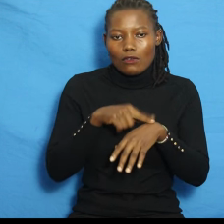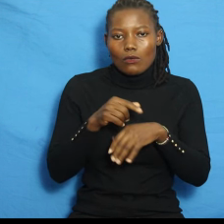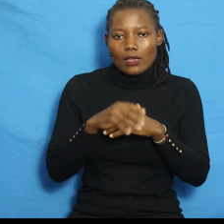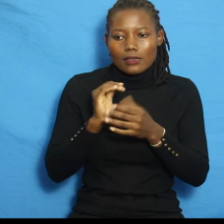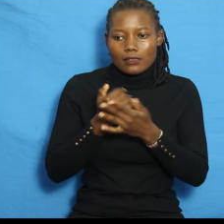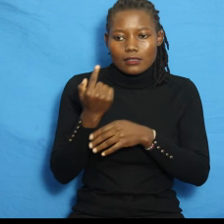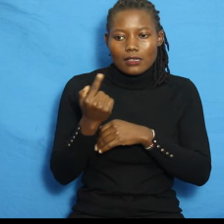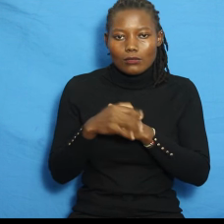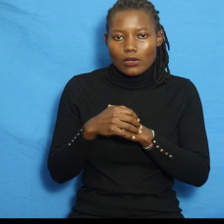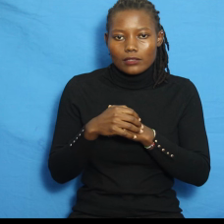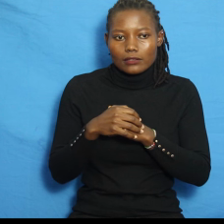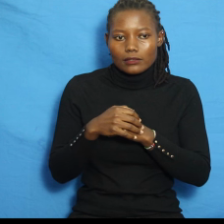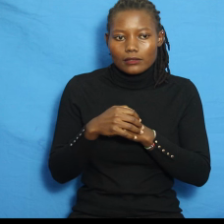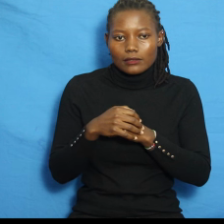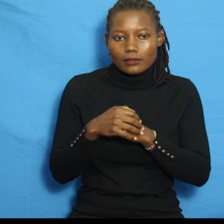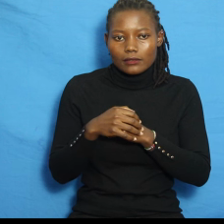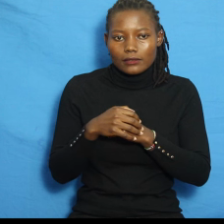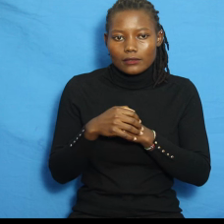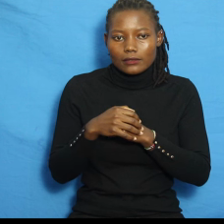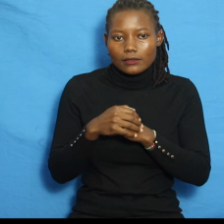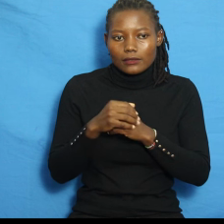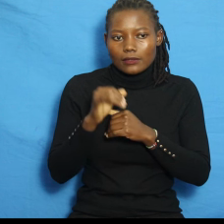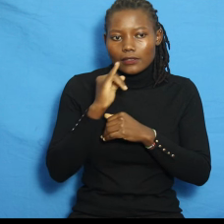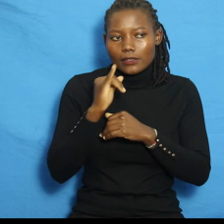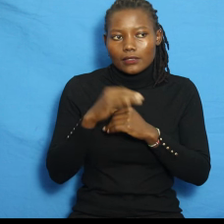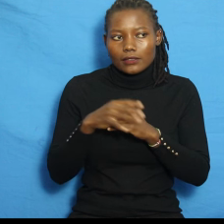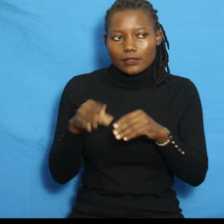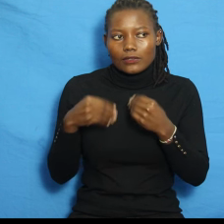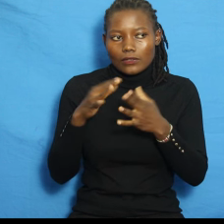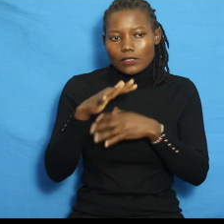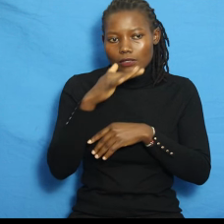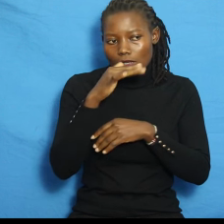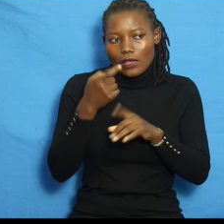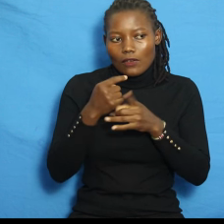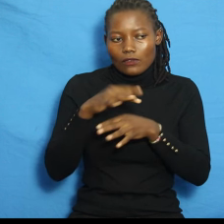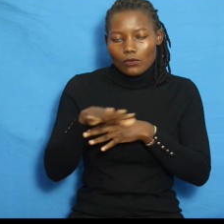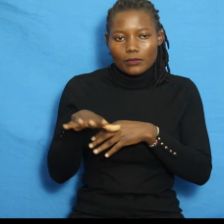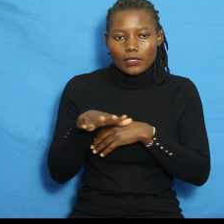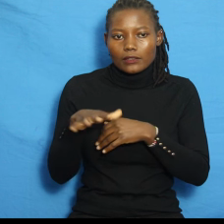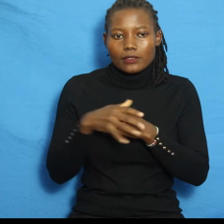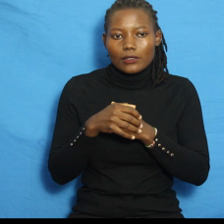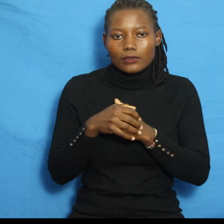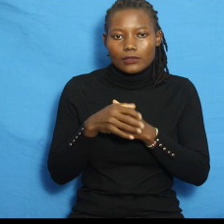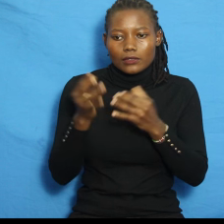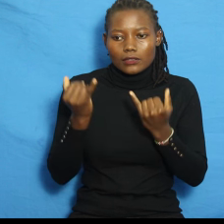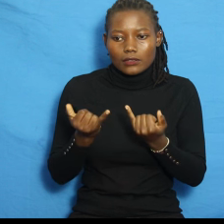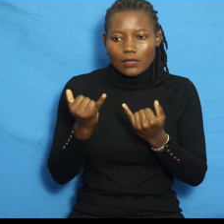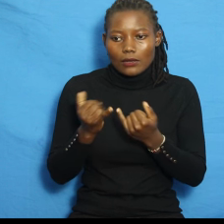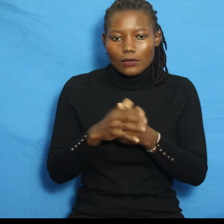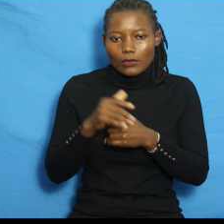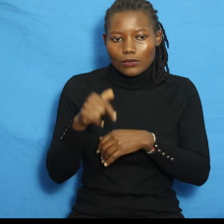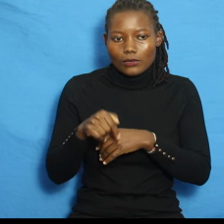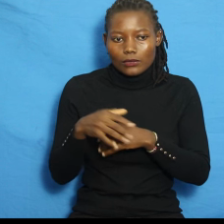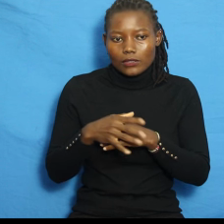when somebody is subjected to air resistance on the ground. So these